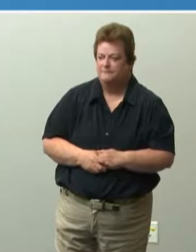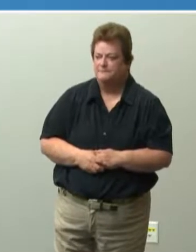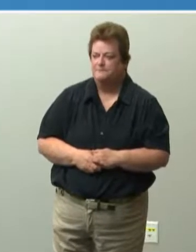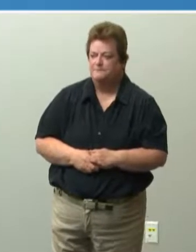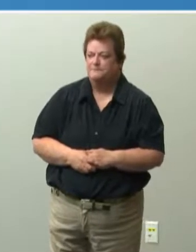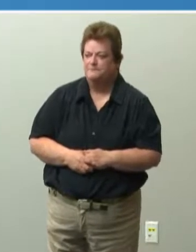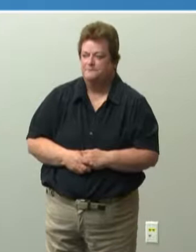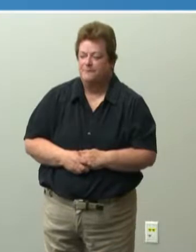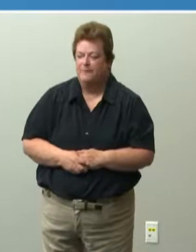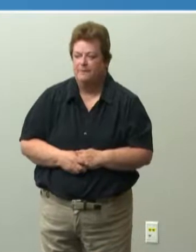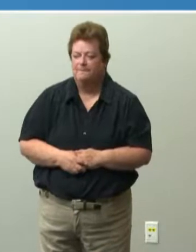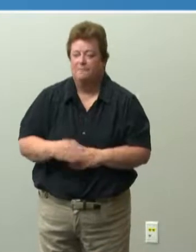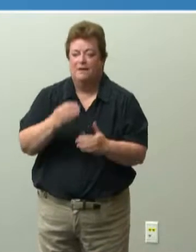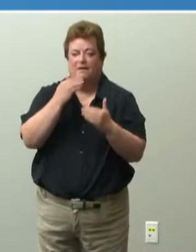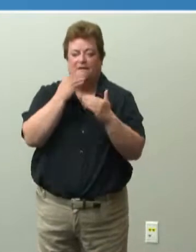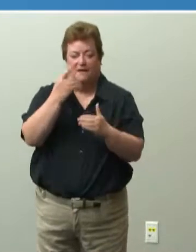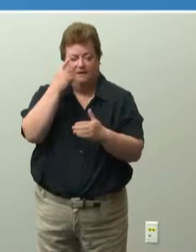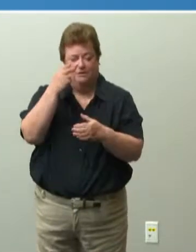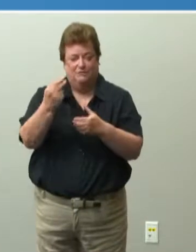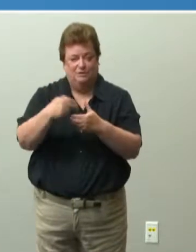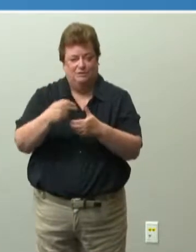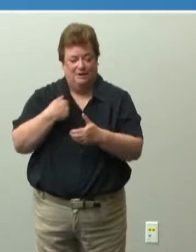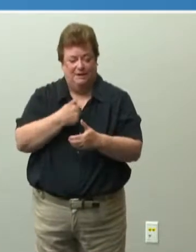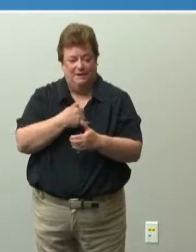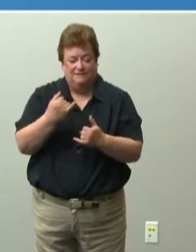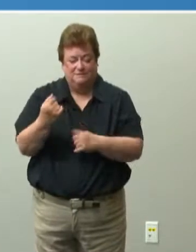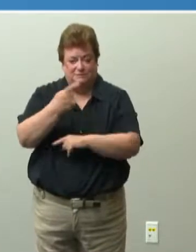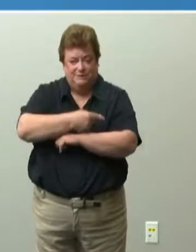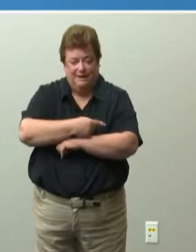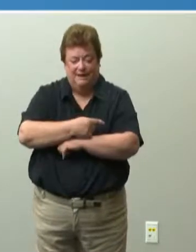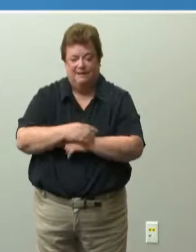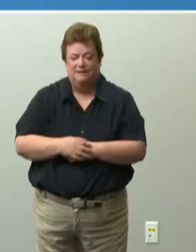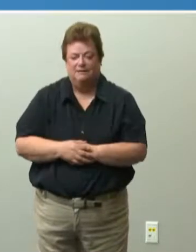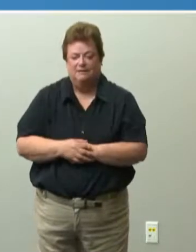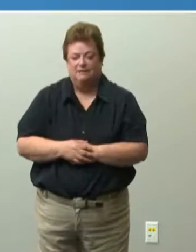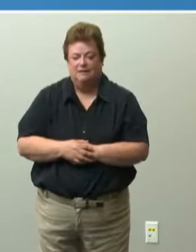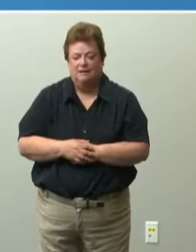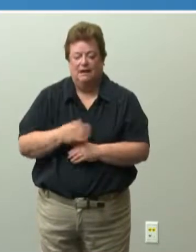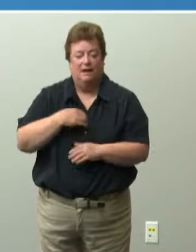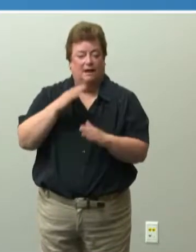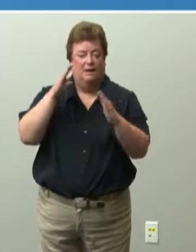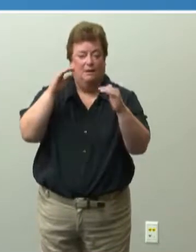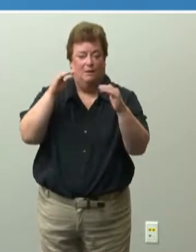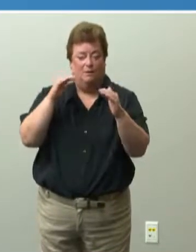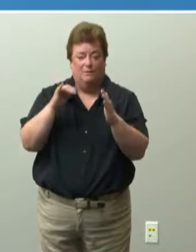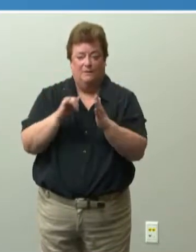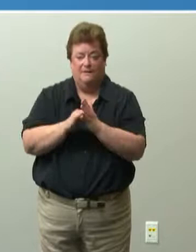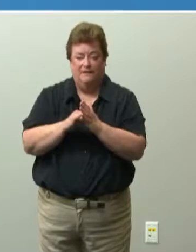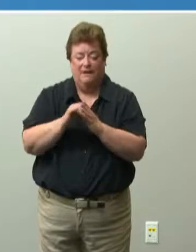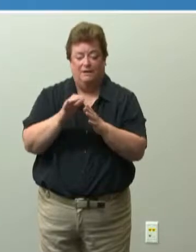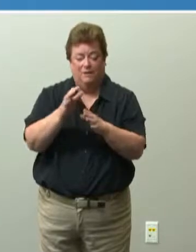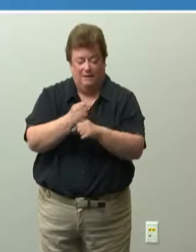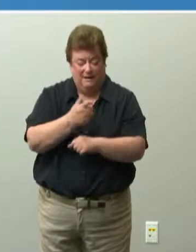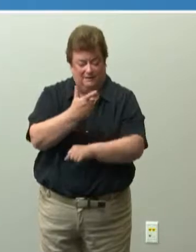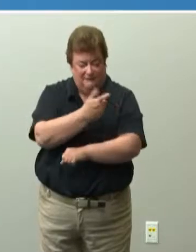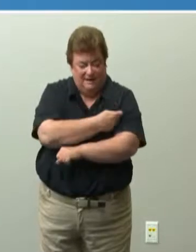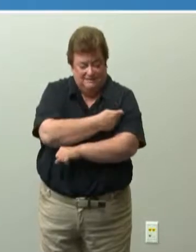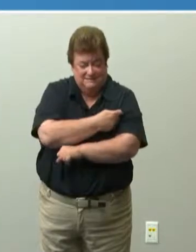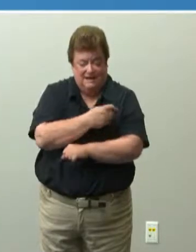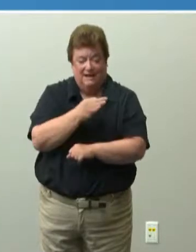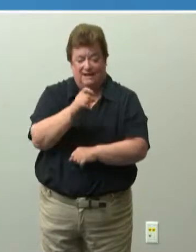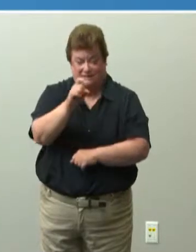Okay. Thank you for joining us today. And I hope you get vaccinated if you need